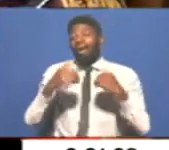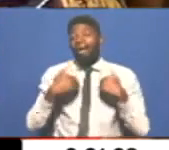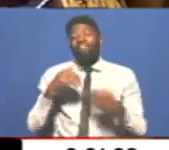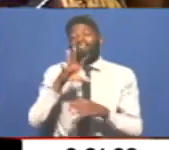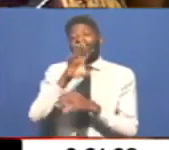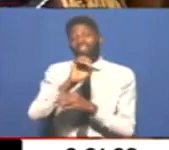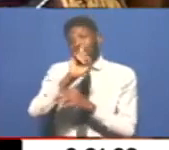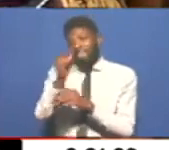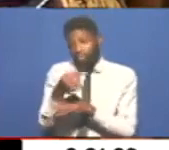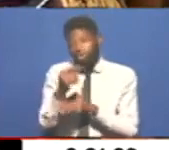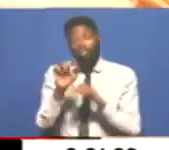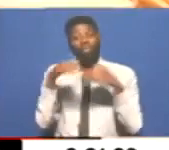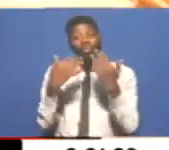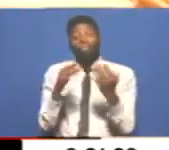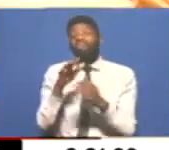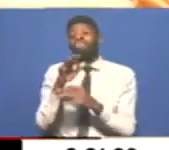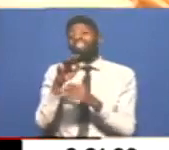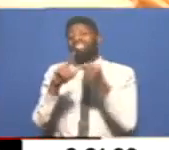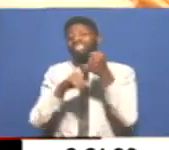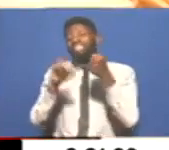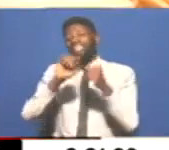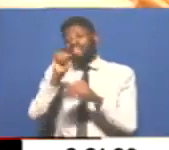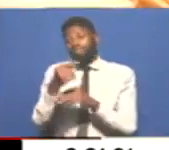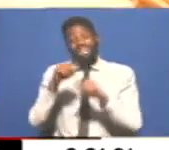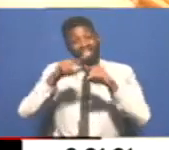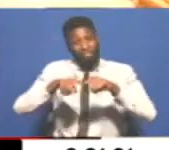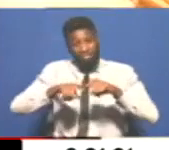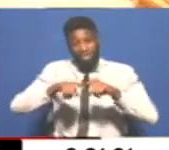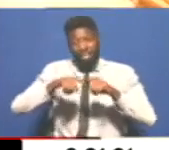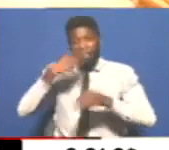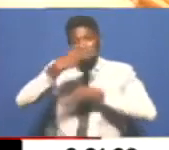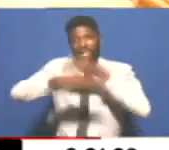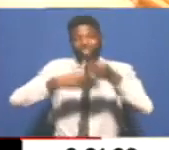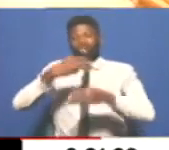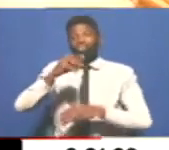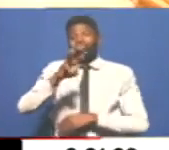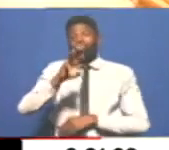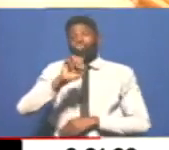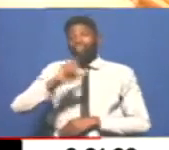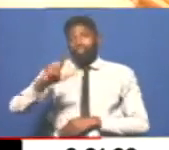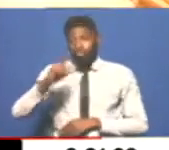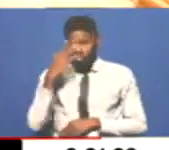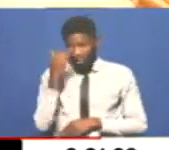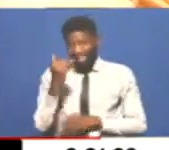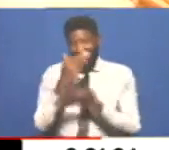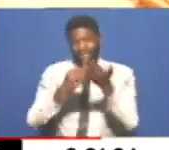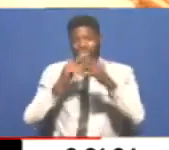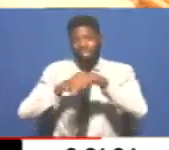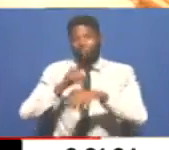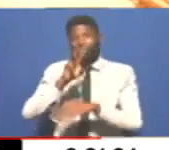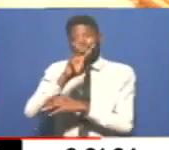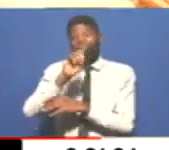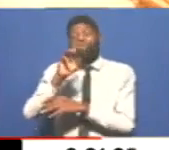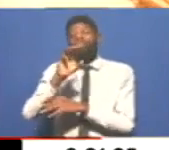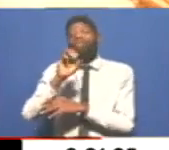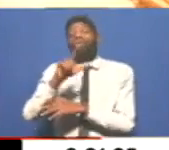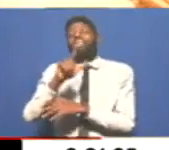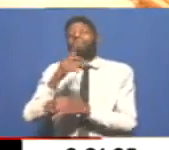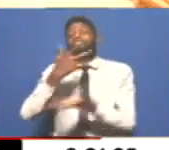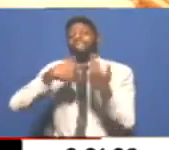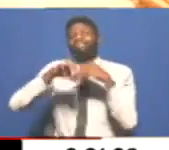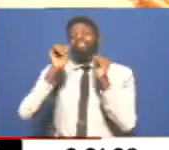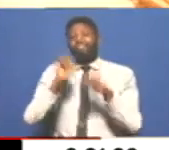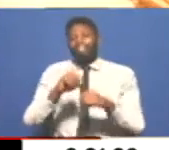to 60,000, depending on the wool itself. Because usually sometimes wool can be mixed with other fabrics. So depending on the content of the